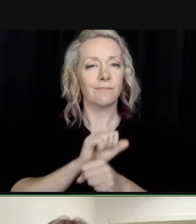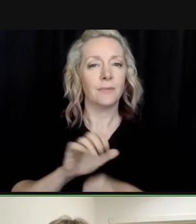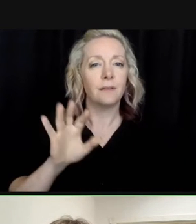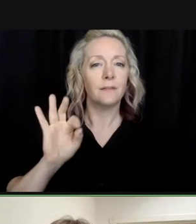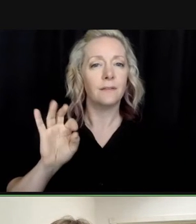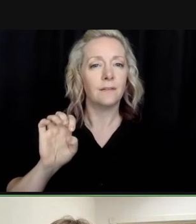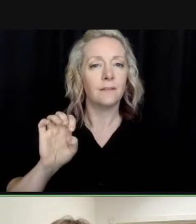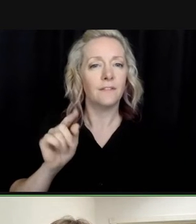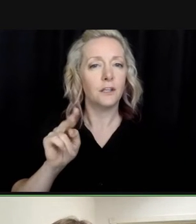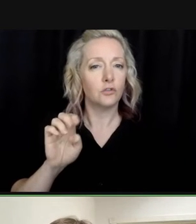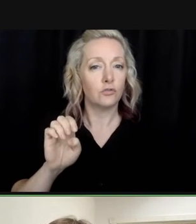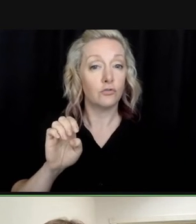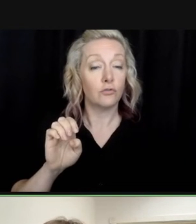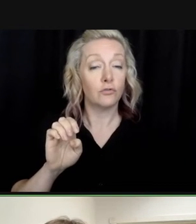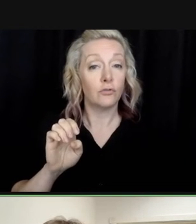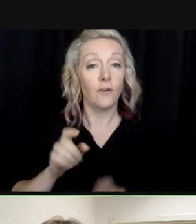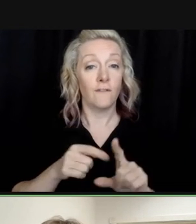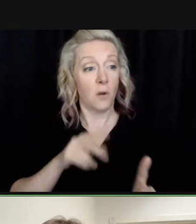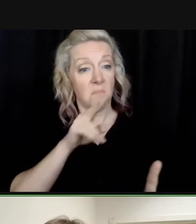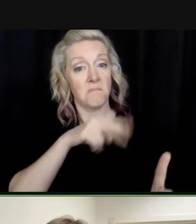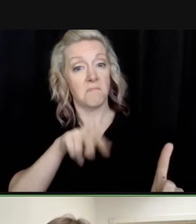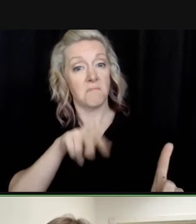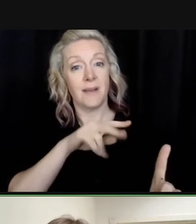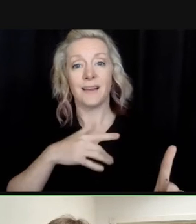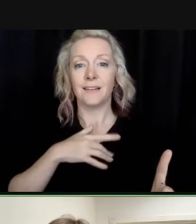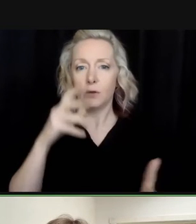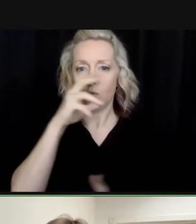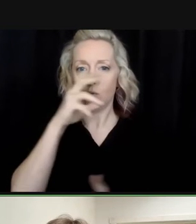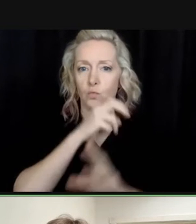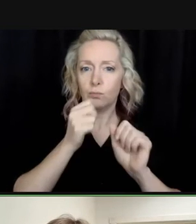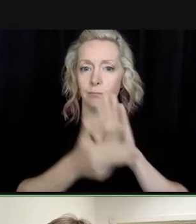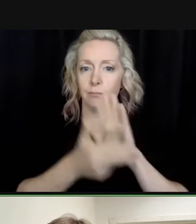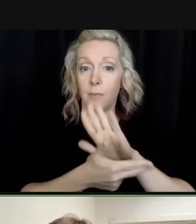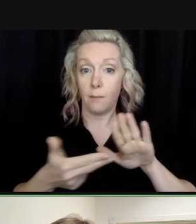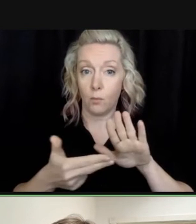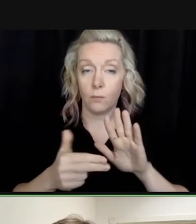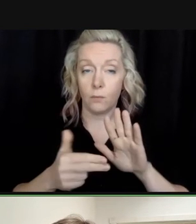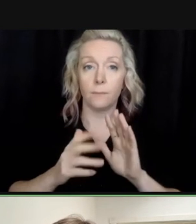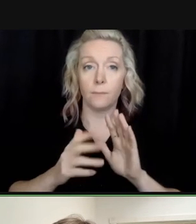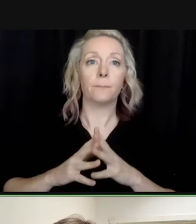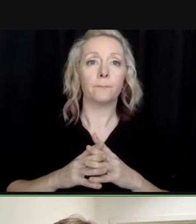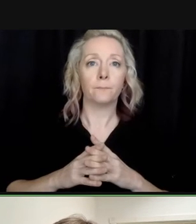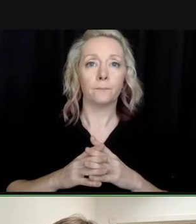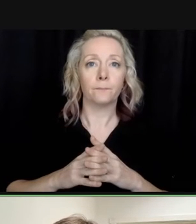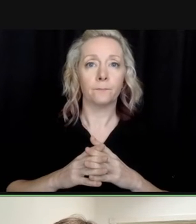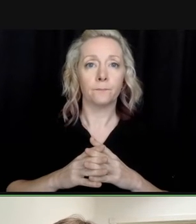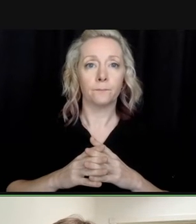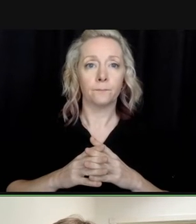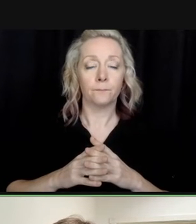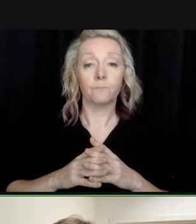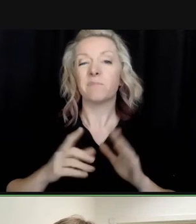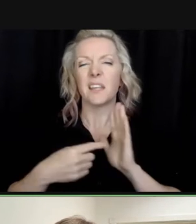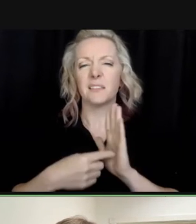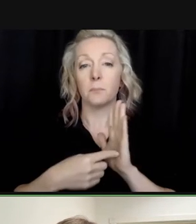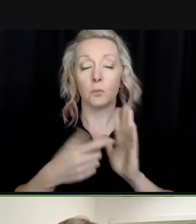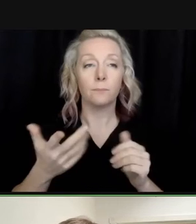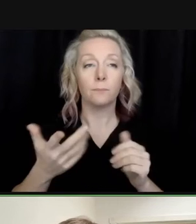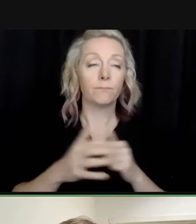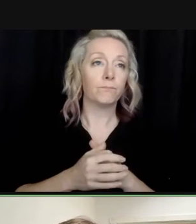assumptions about a label for that person or identifying that person. So examples would